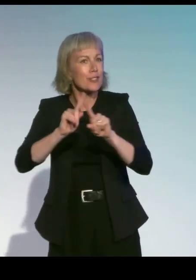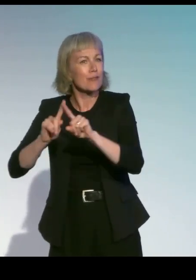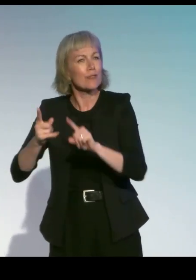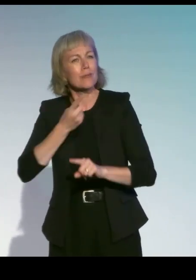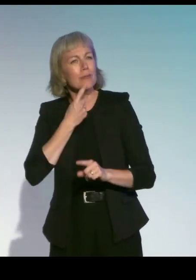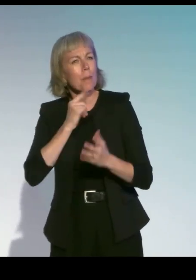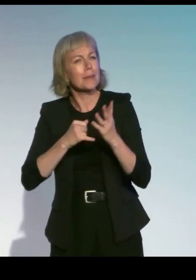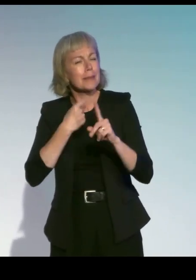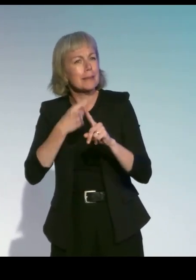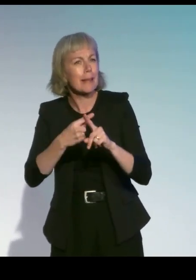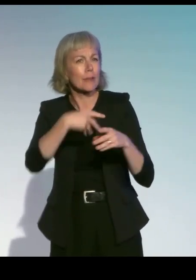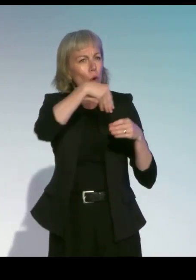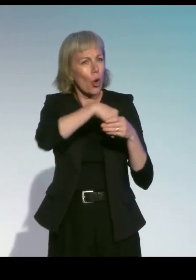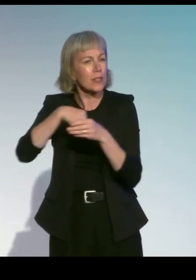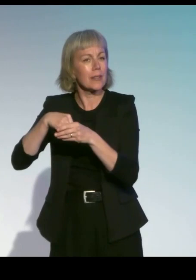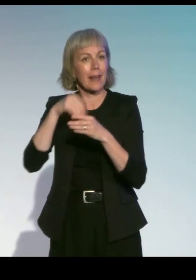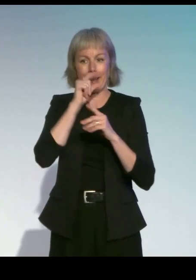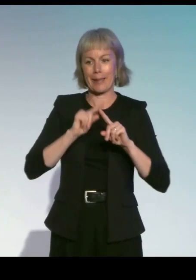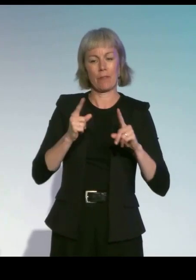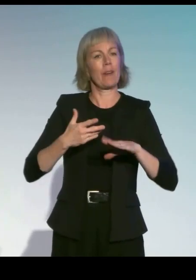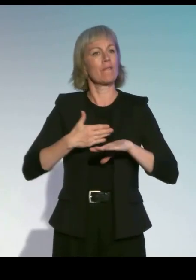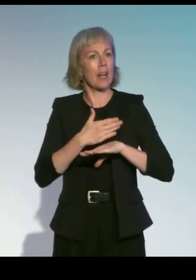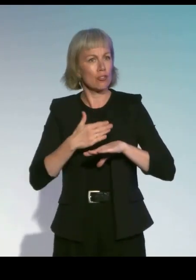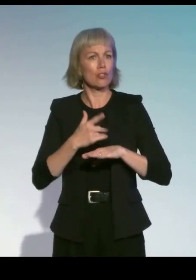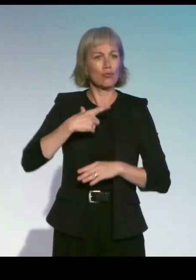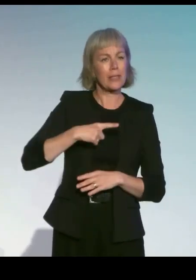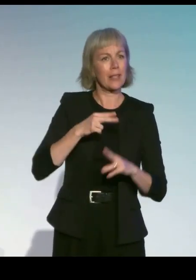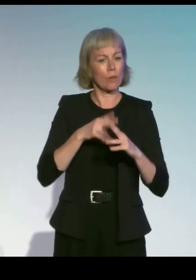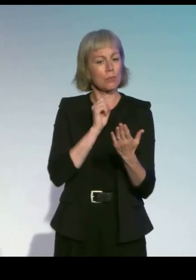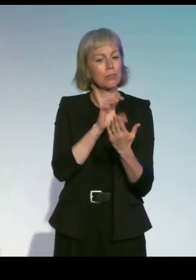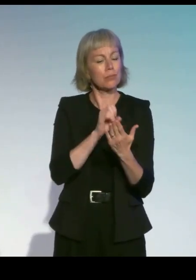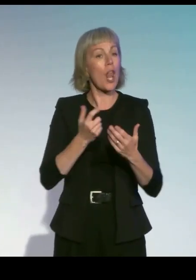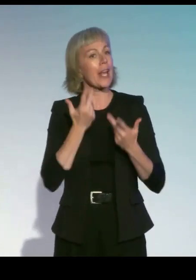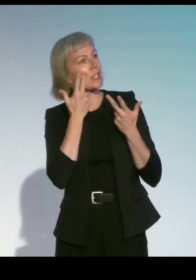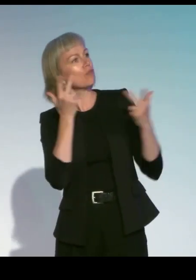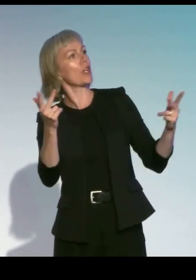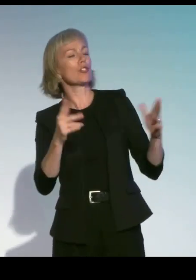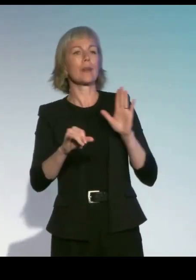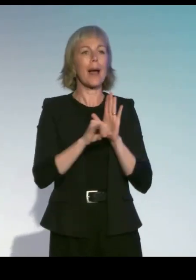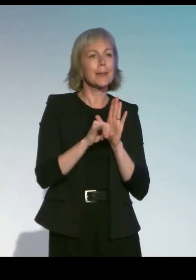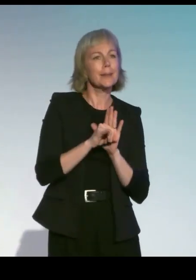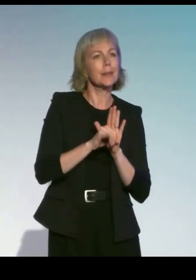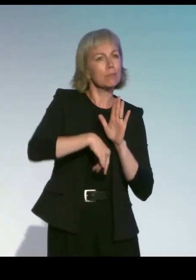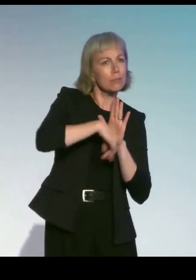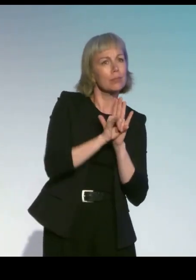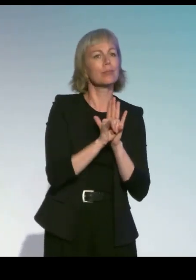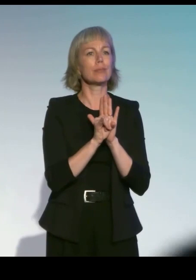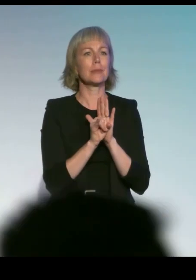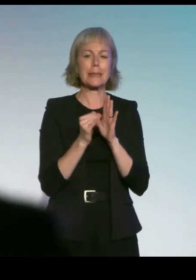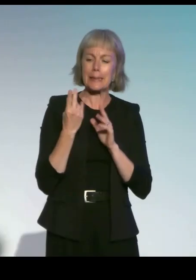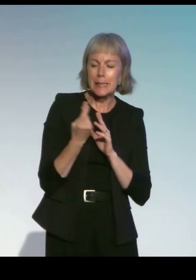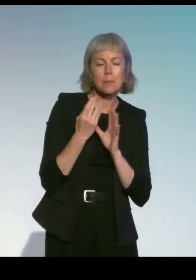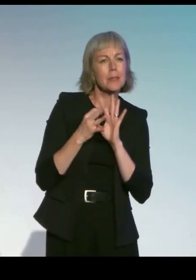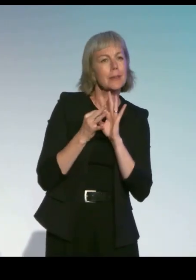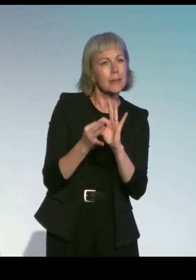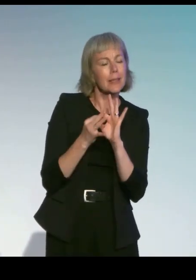have very different functions for creators and consumers, including expression and identity, intimacy, connection, creativity,